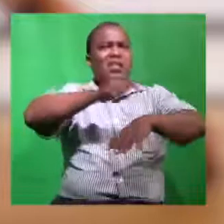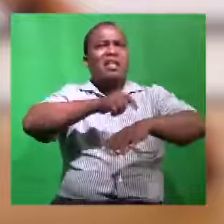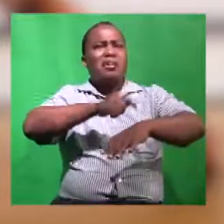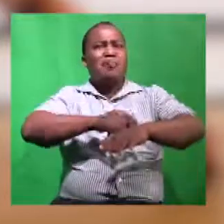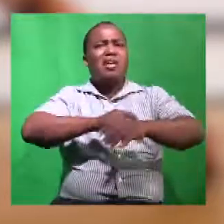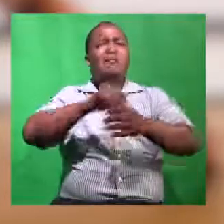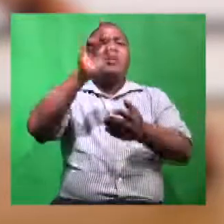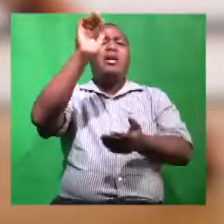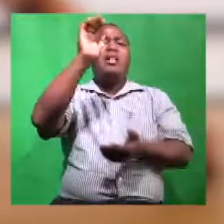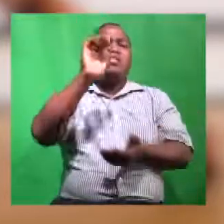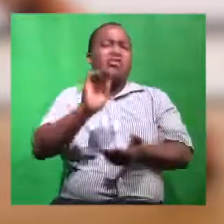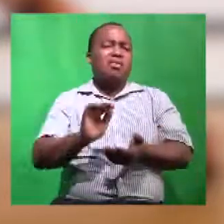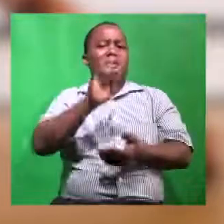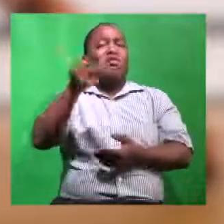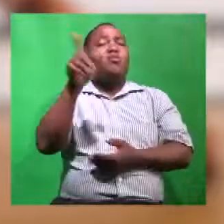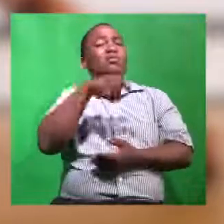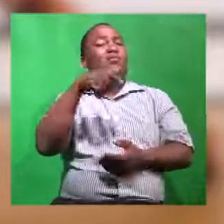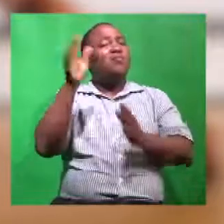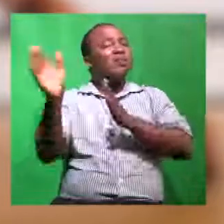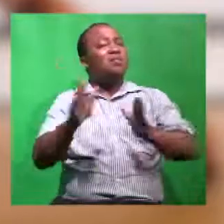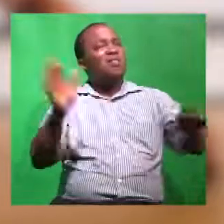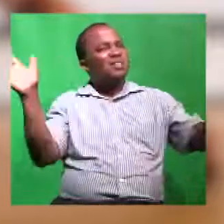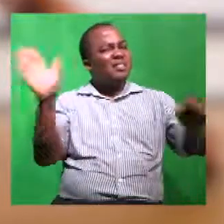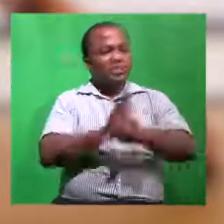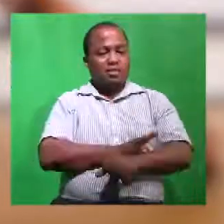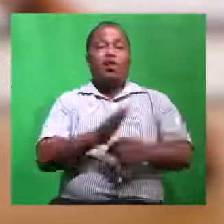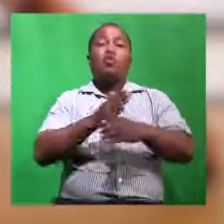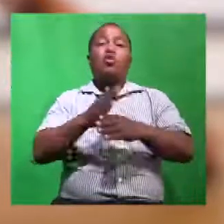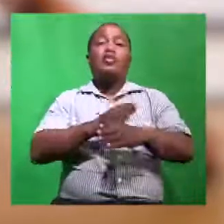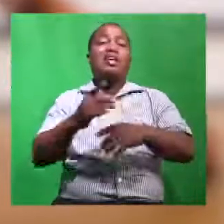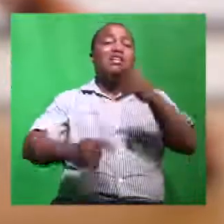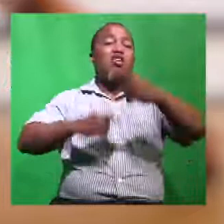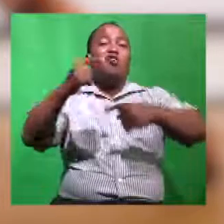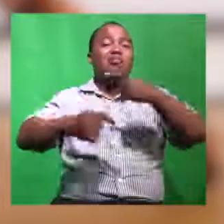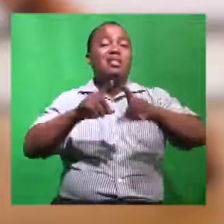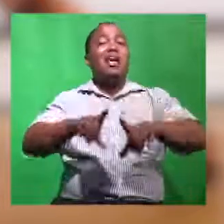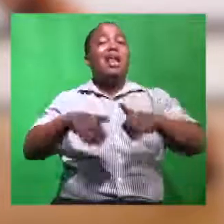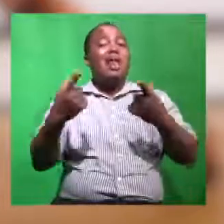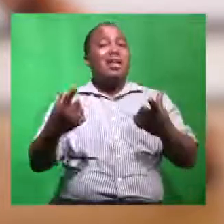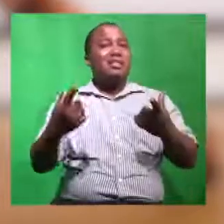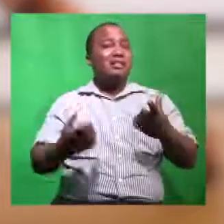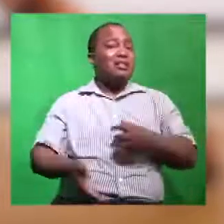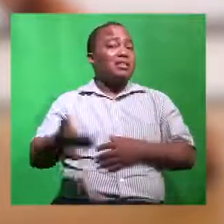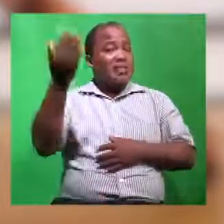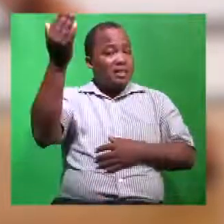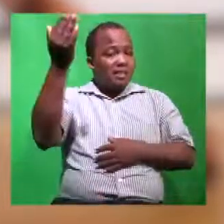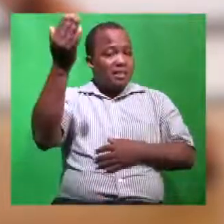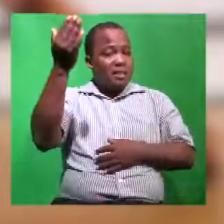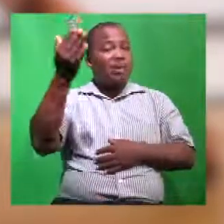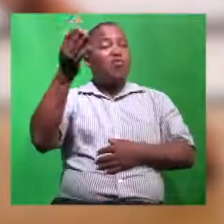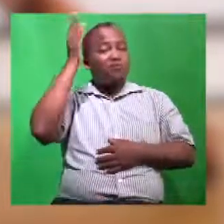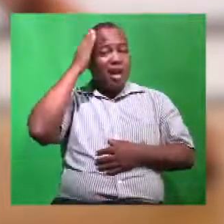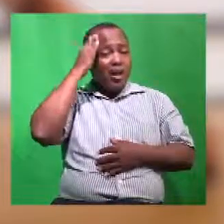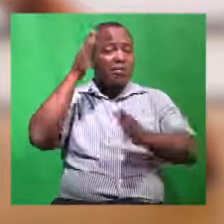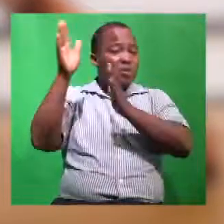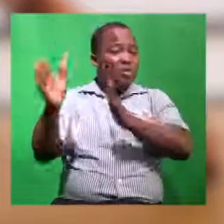they lack many programs concerning the development. But rural area also has to consider whether